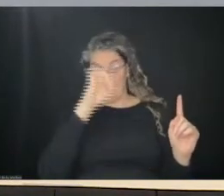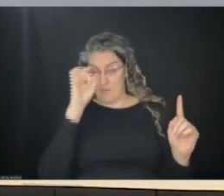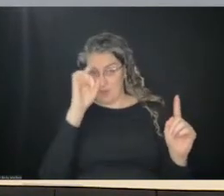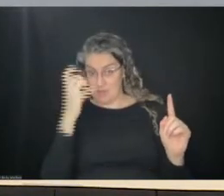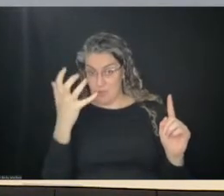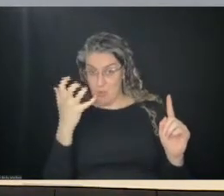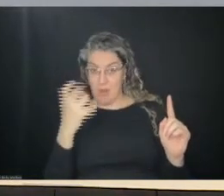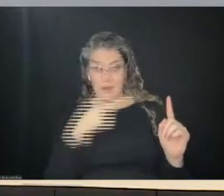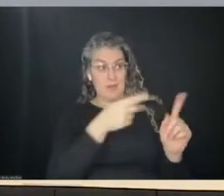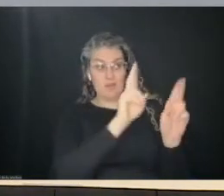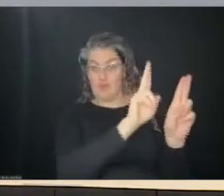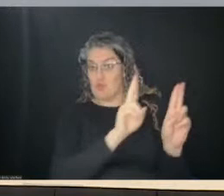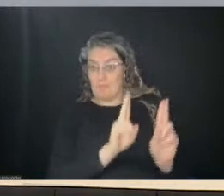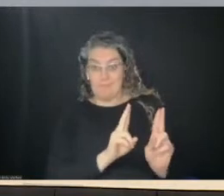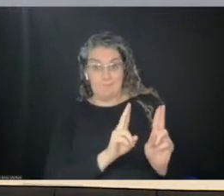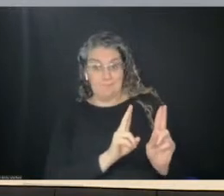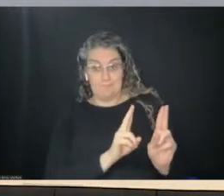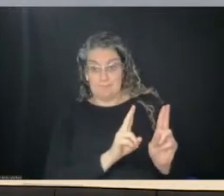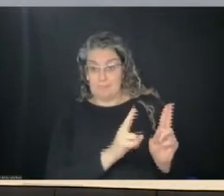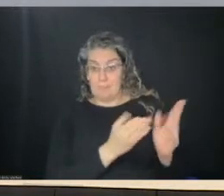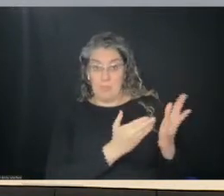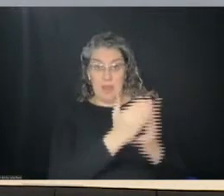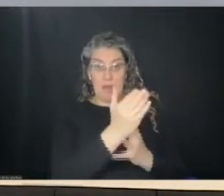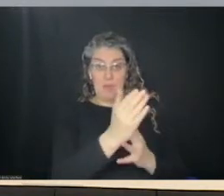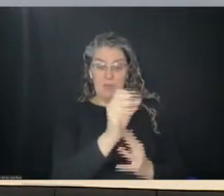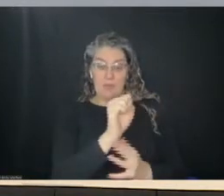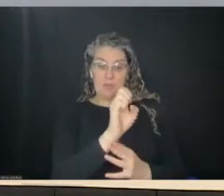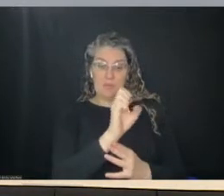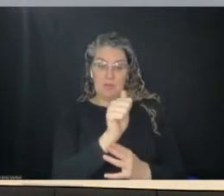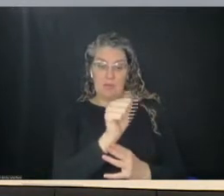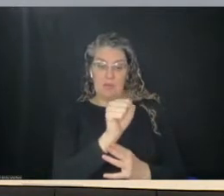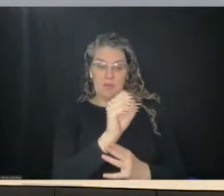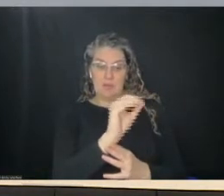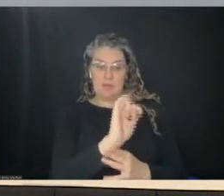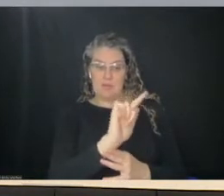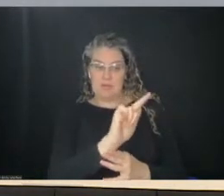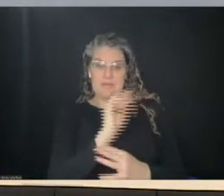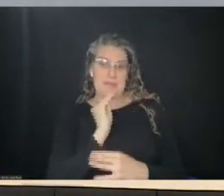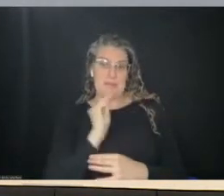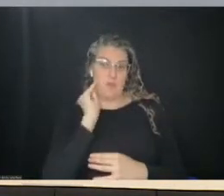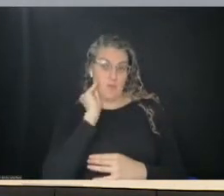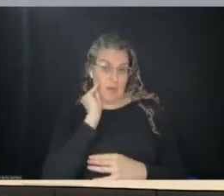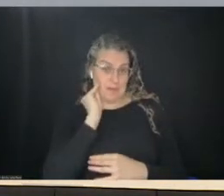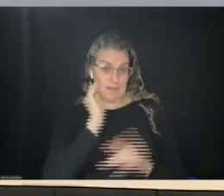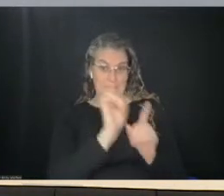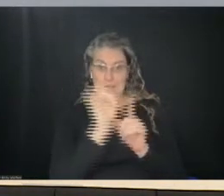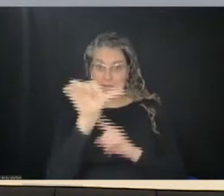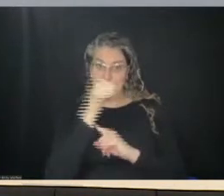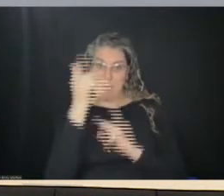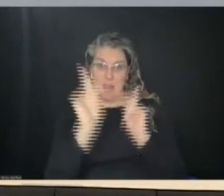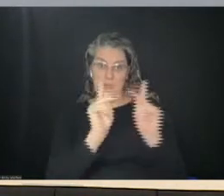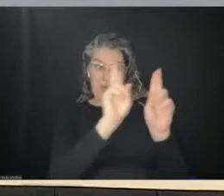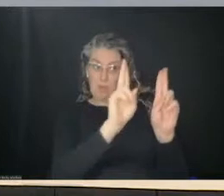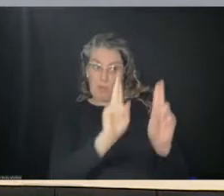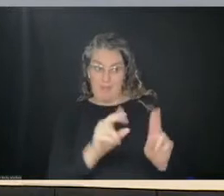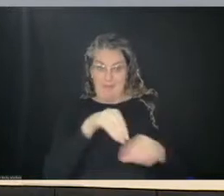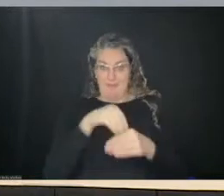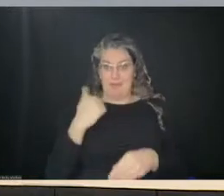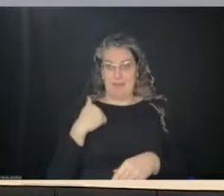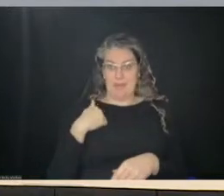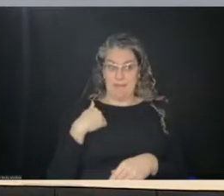application through the seasonal resident stream, just like other seasonal residents from this country, and